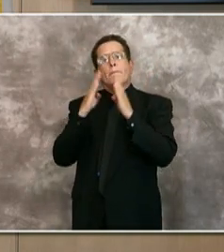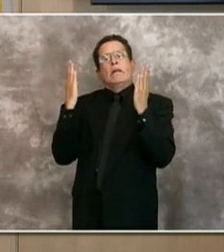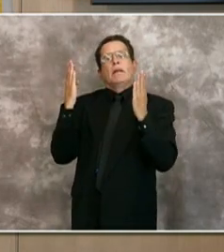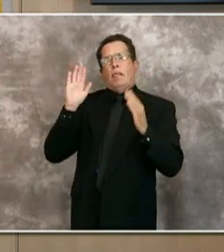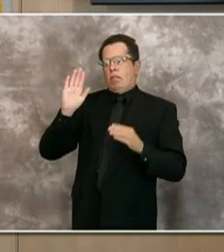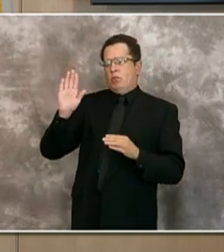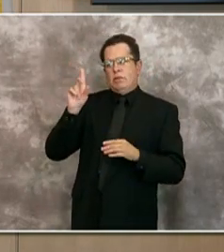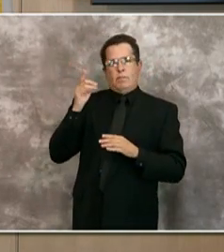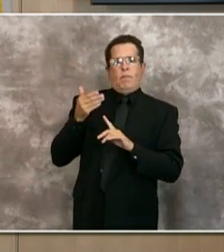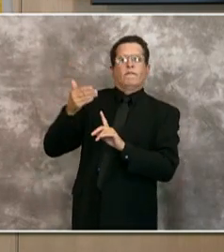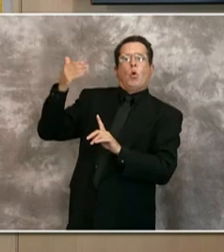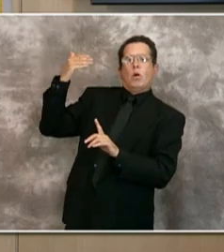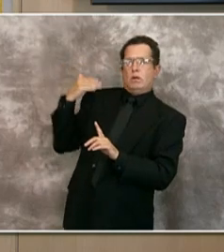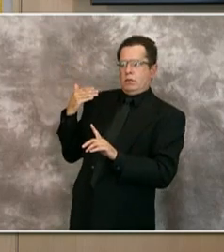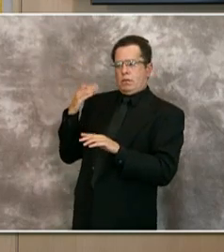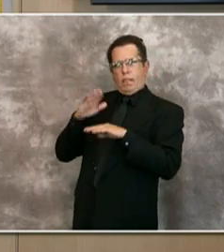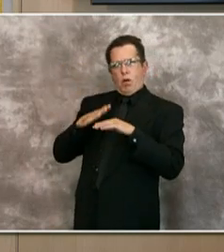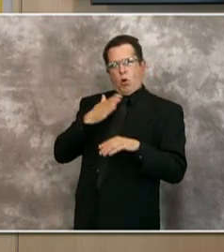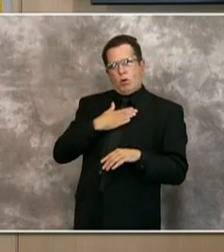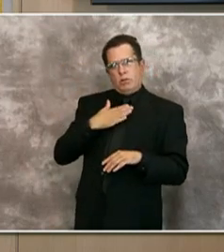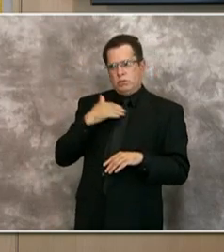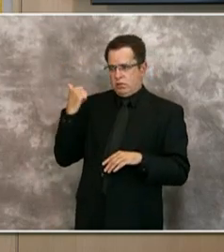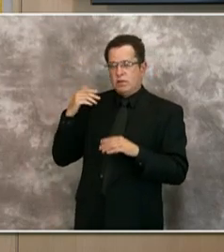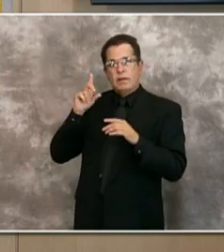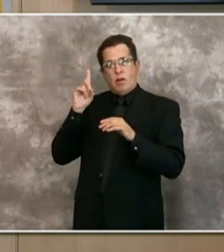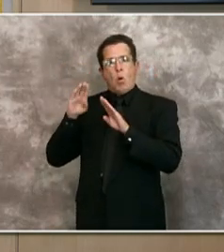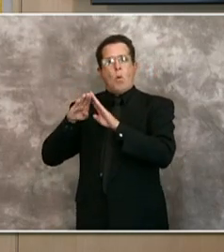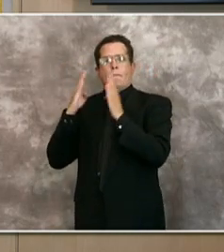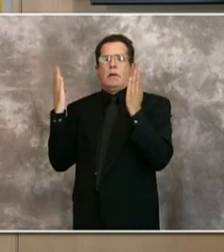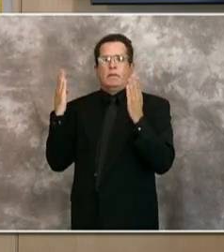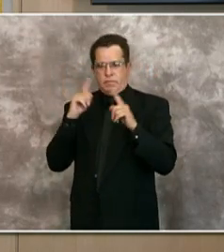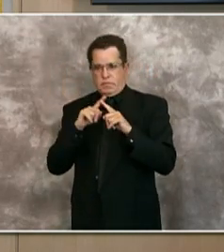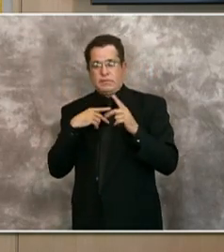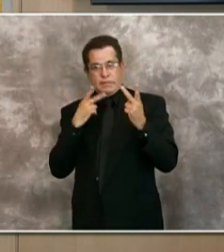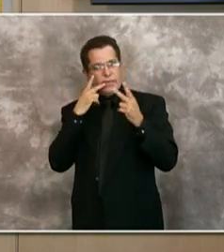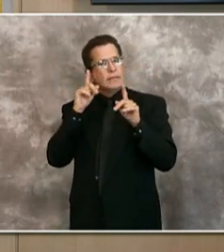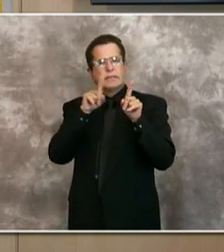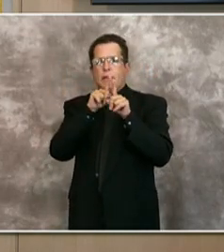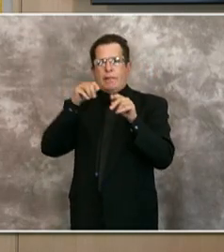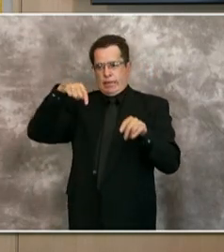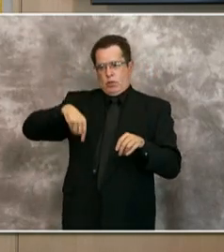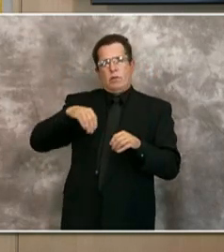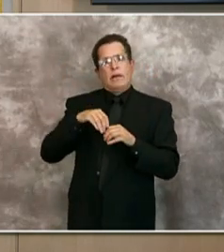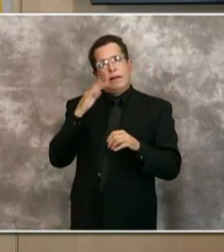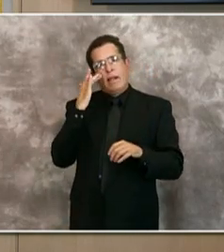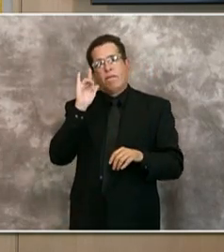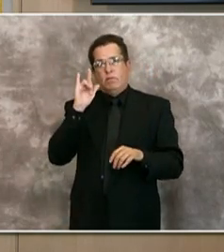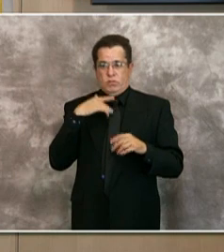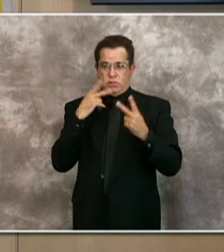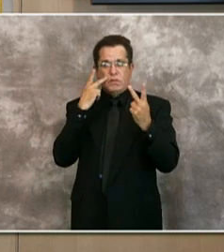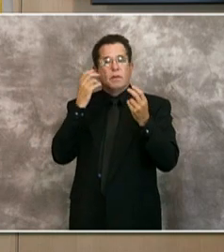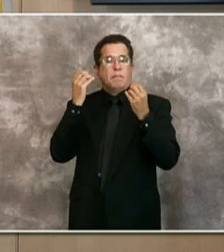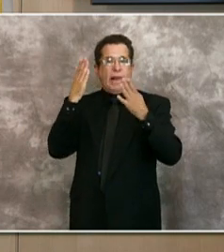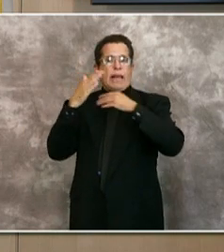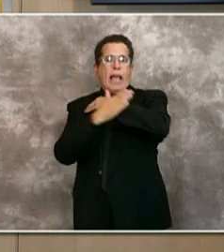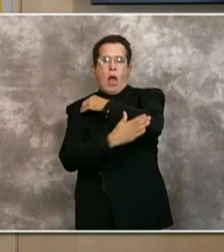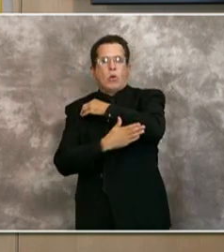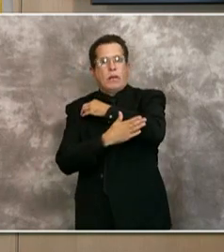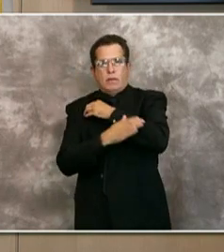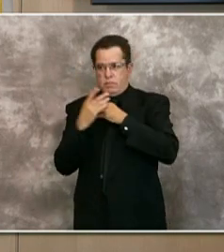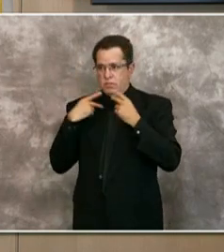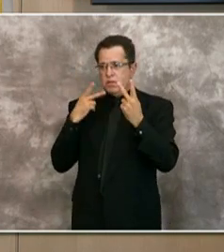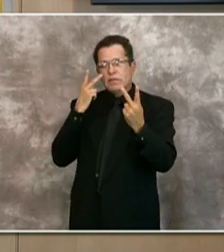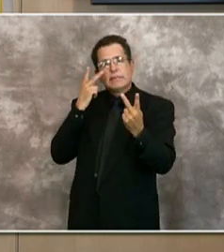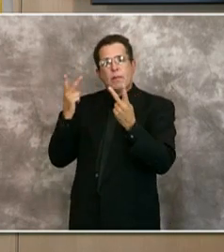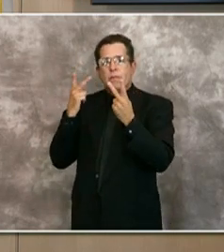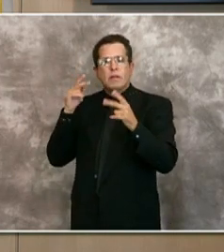process earlier than we did here in California. But even in California, we are seeing a number of counties, many of whom